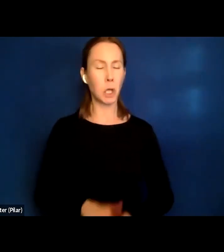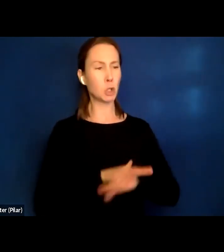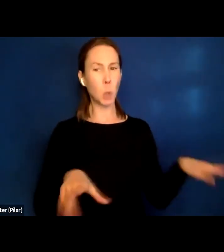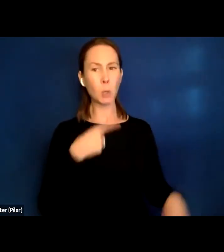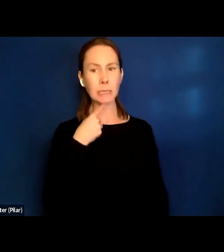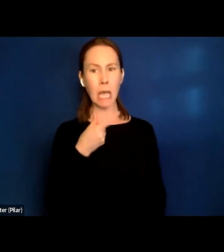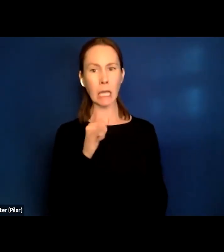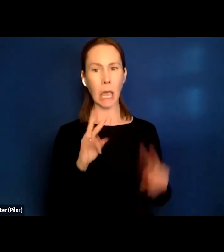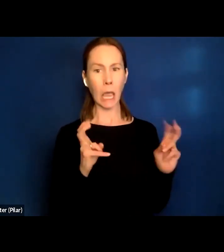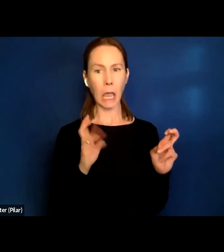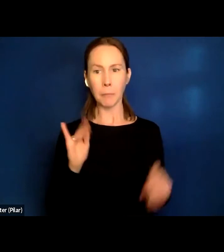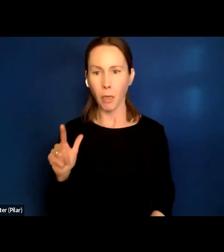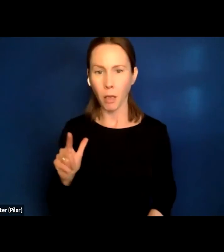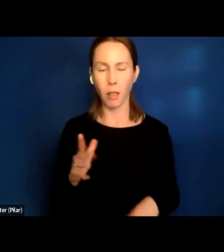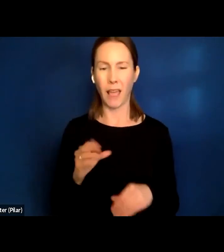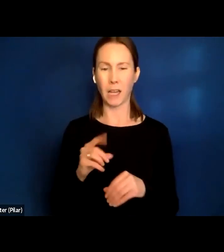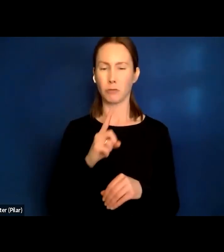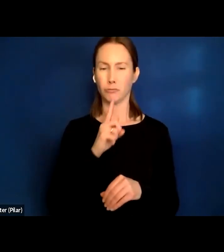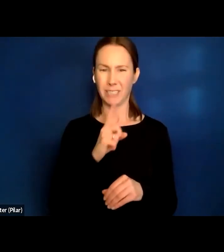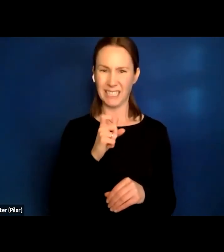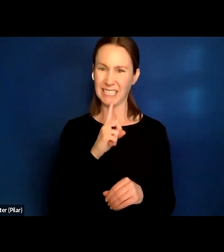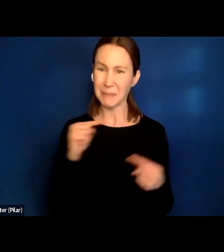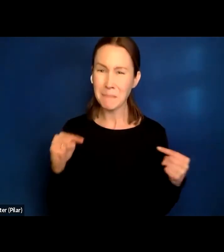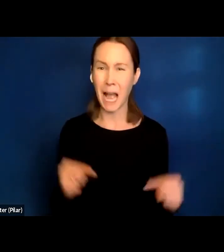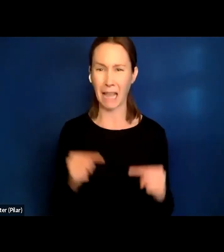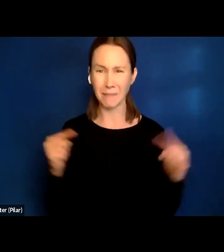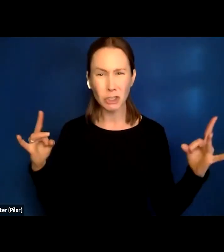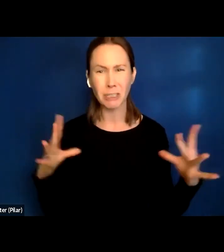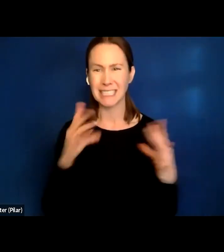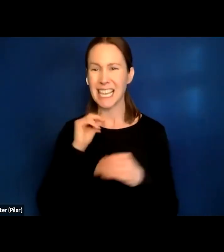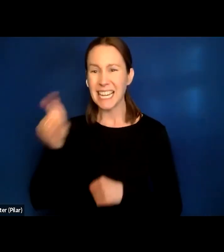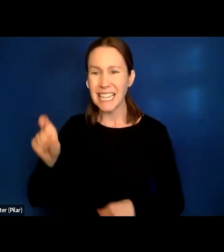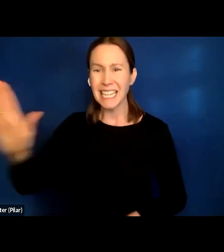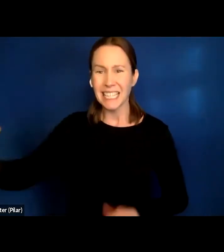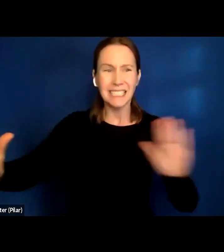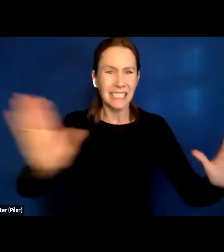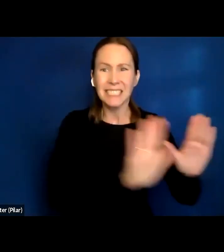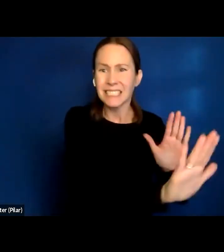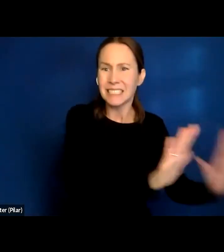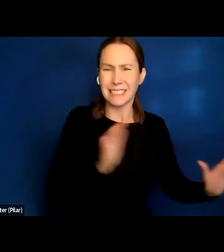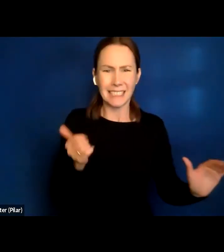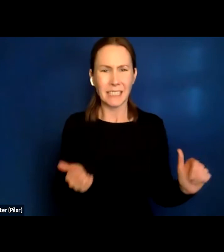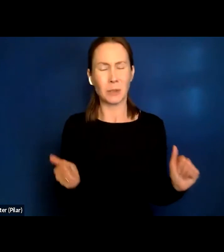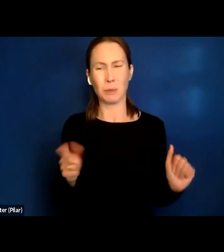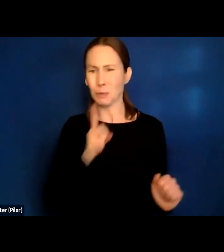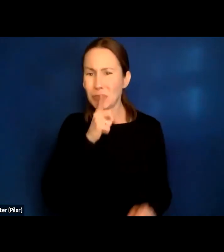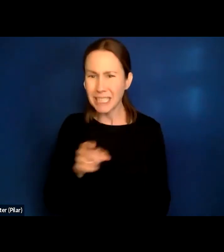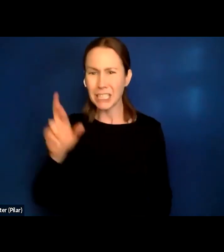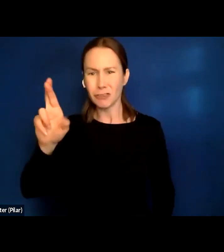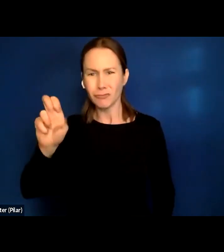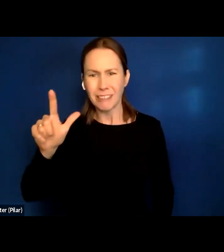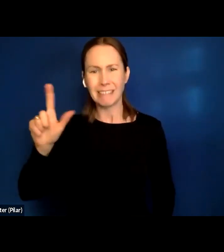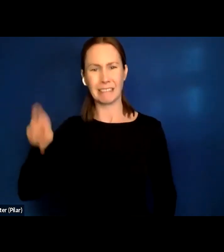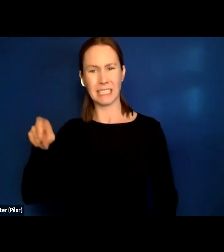that there's not actual painful crises and need that is being held that is very real and